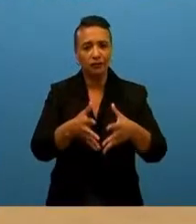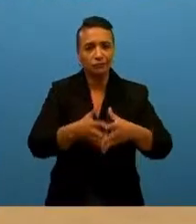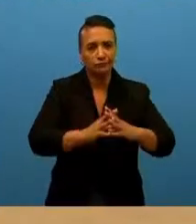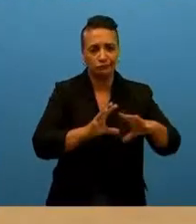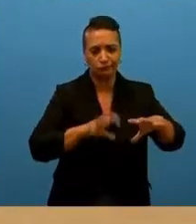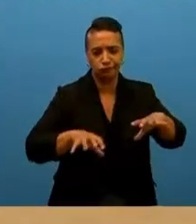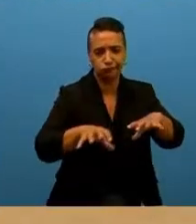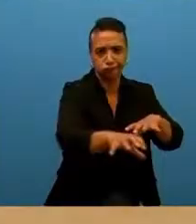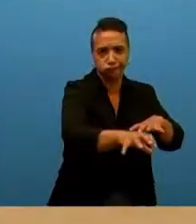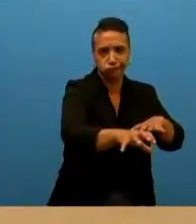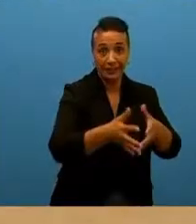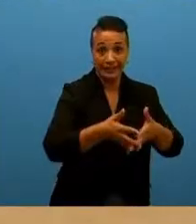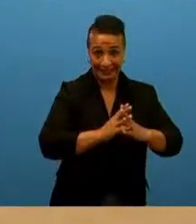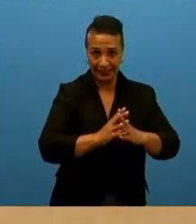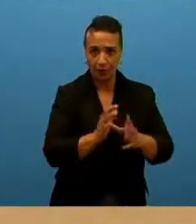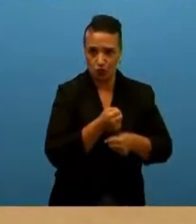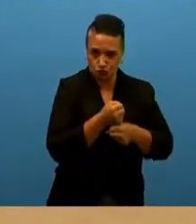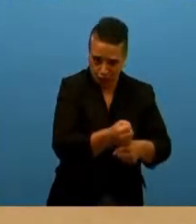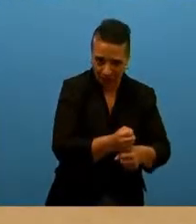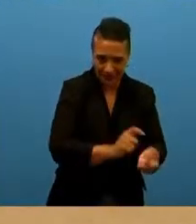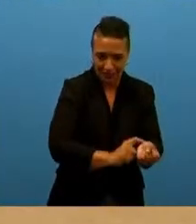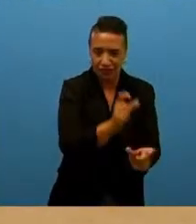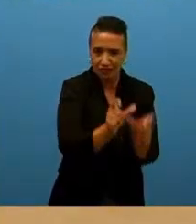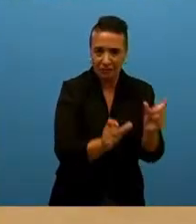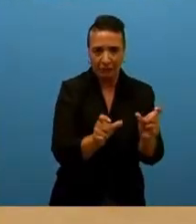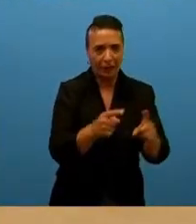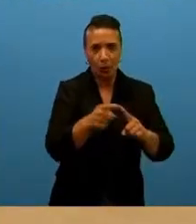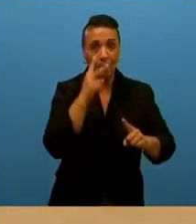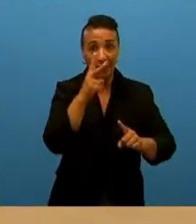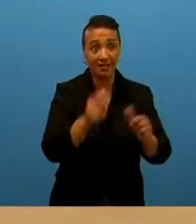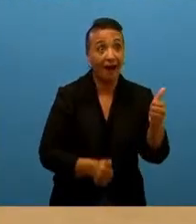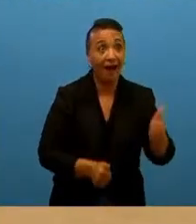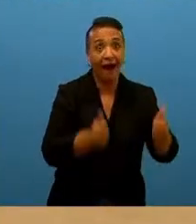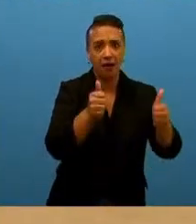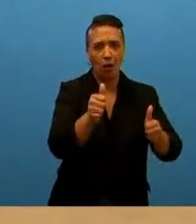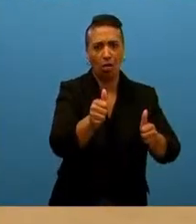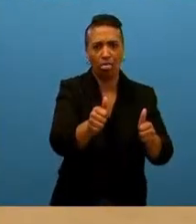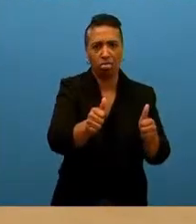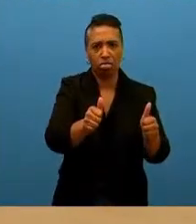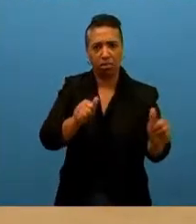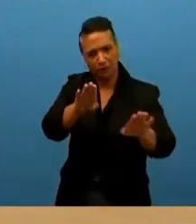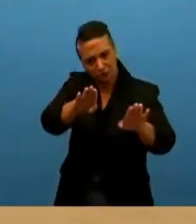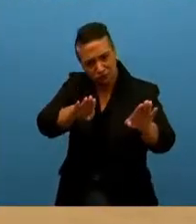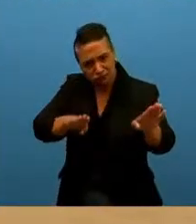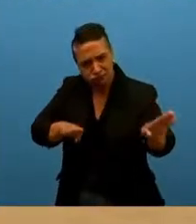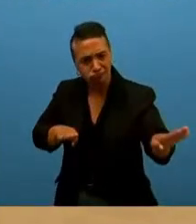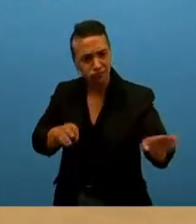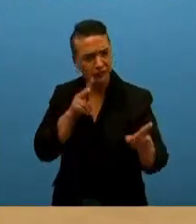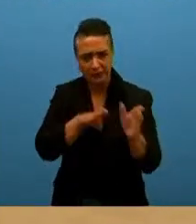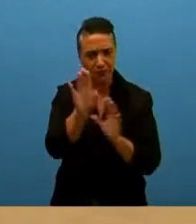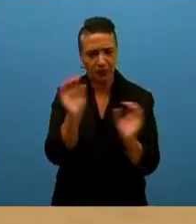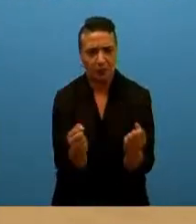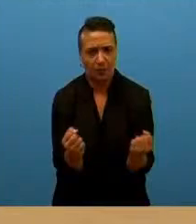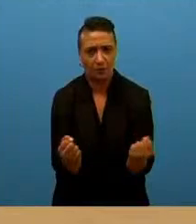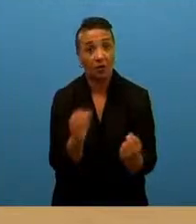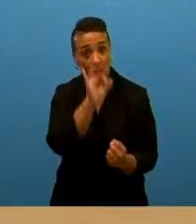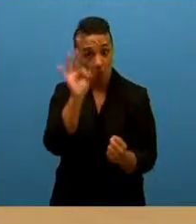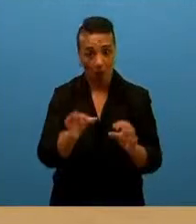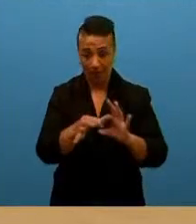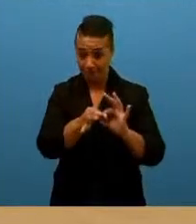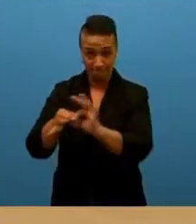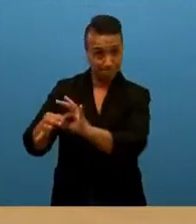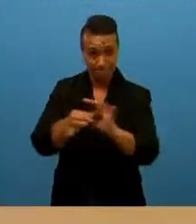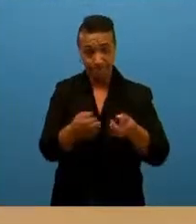represent Indigenous people is failing. It imposes shared governance between Indigenous people